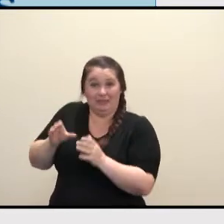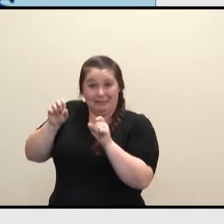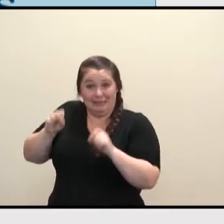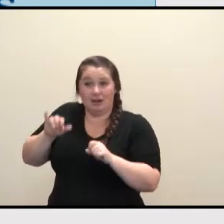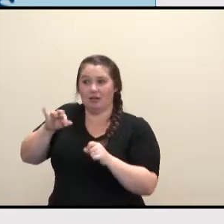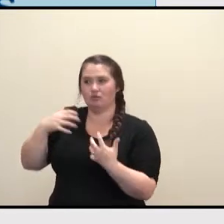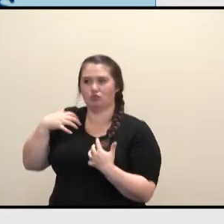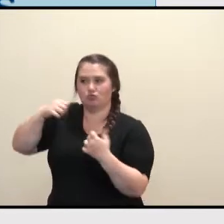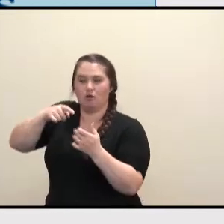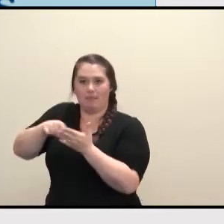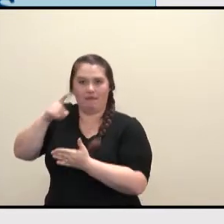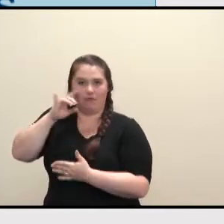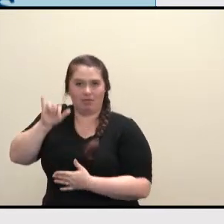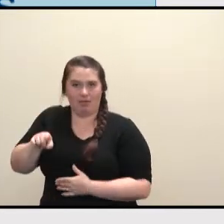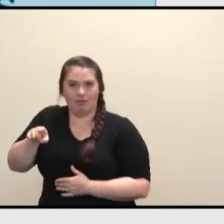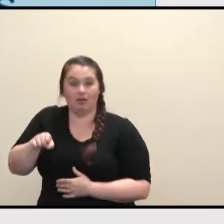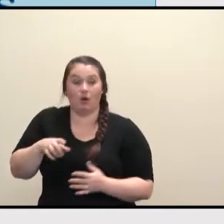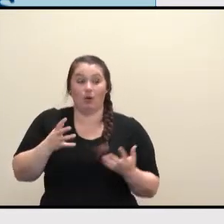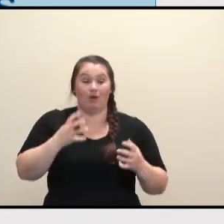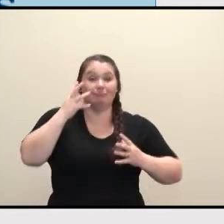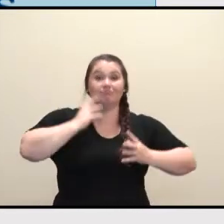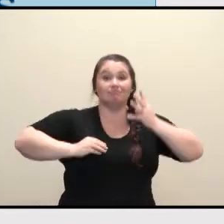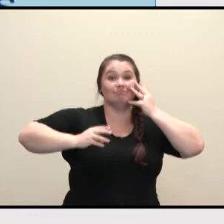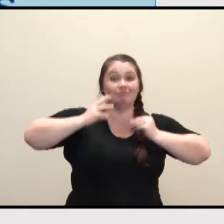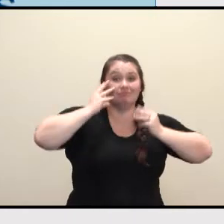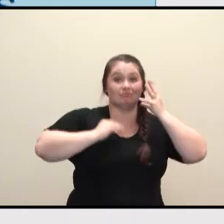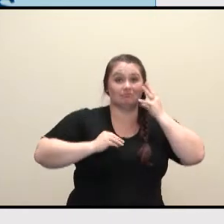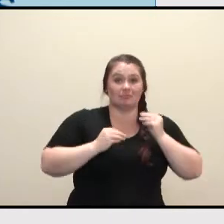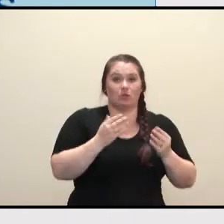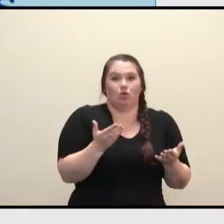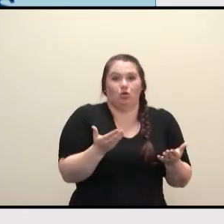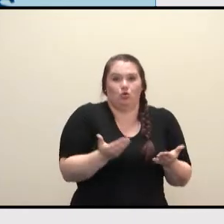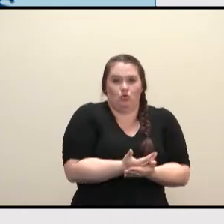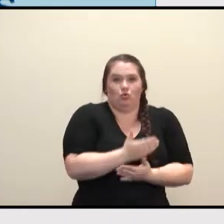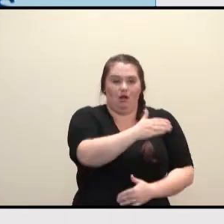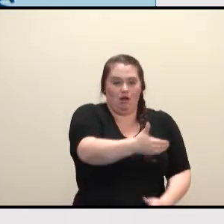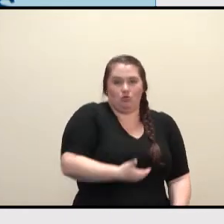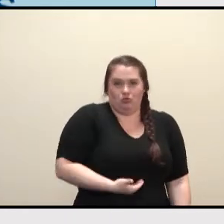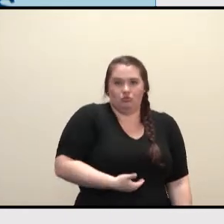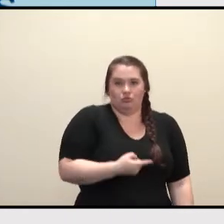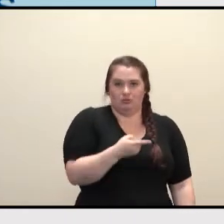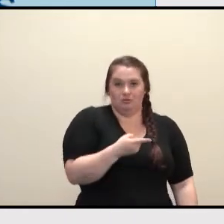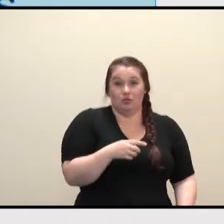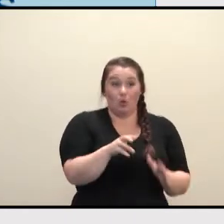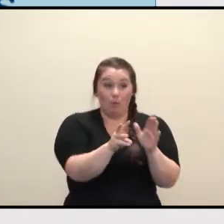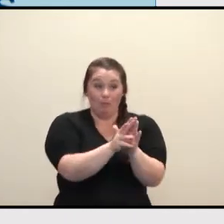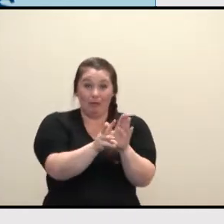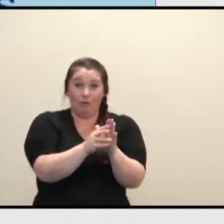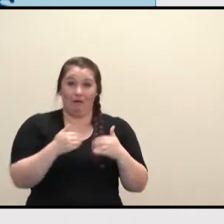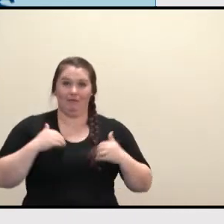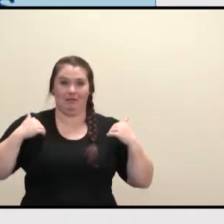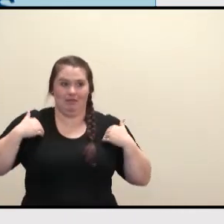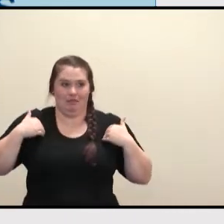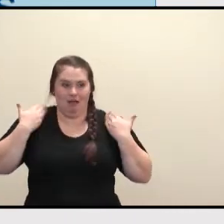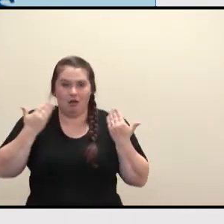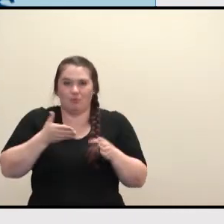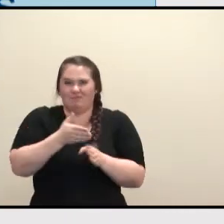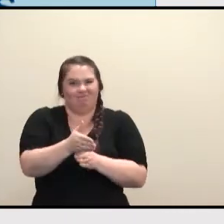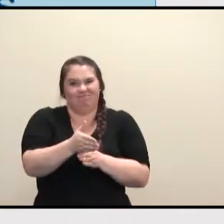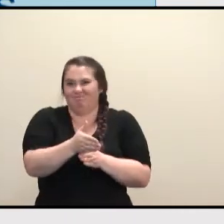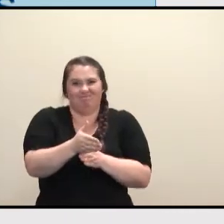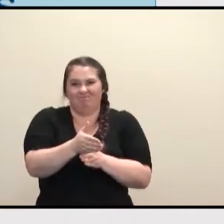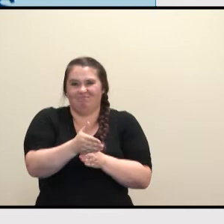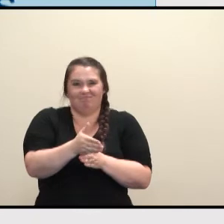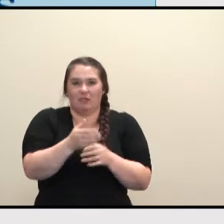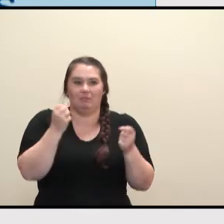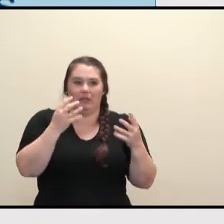looking for competitive pay for those experienced new hires. So while Waco does attract a lot of young professionals, right, or